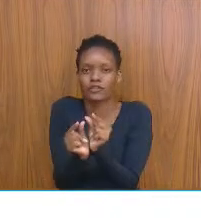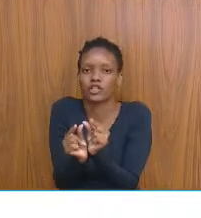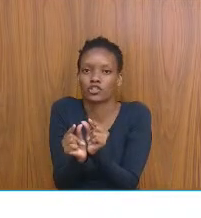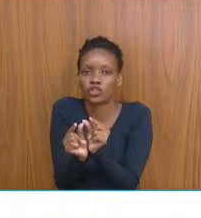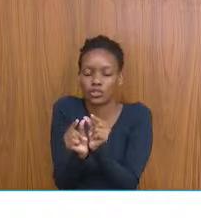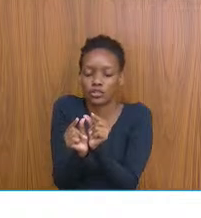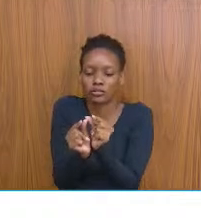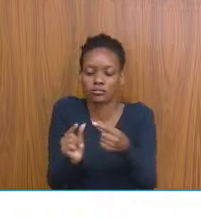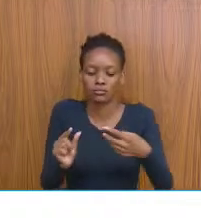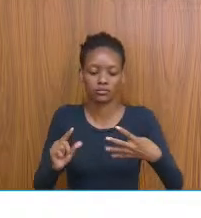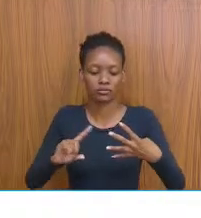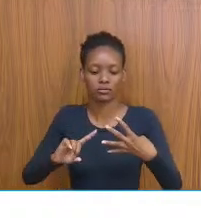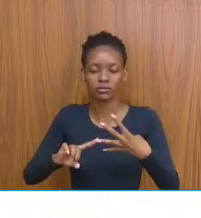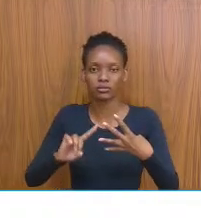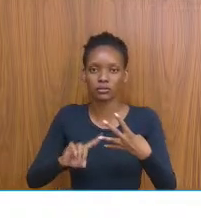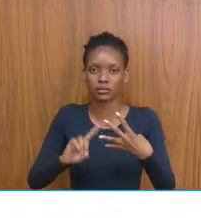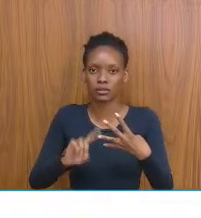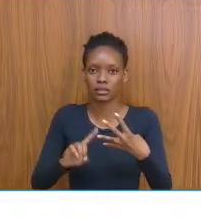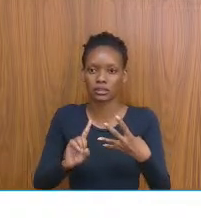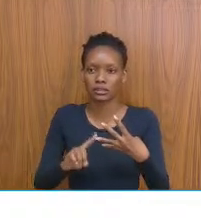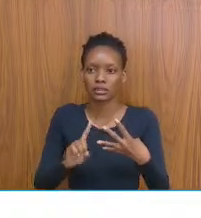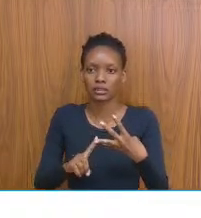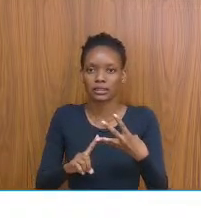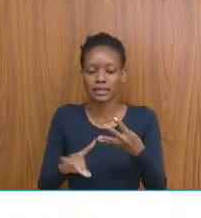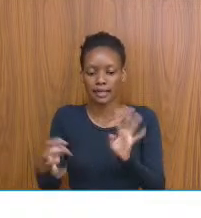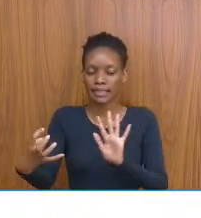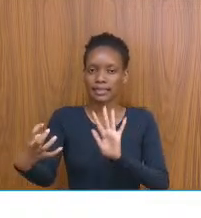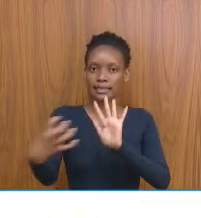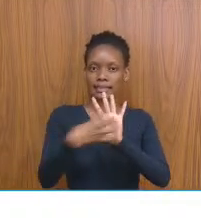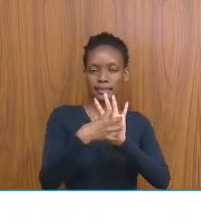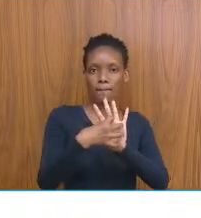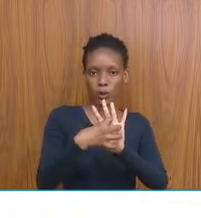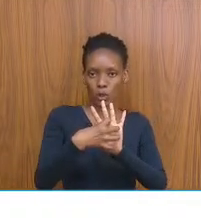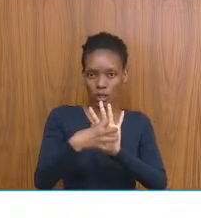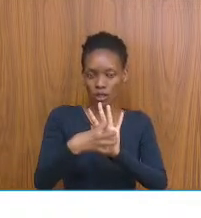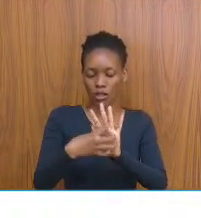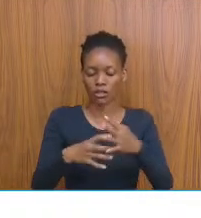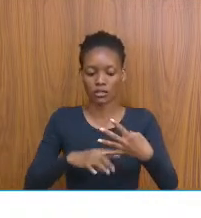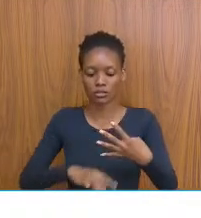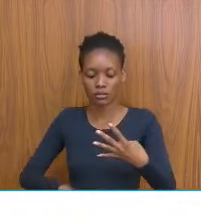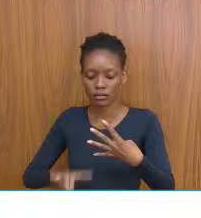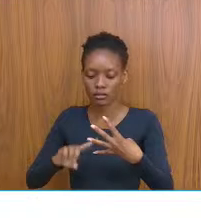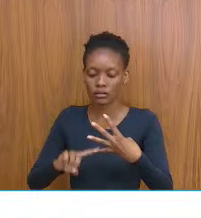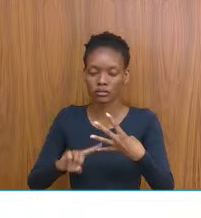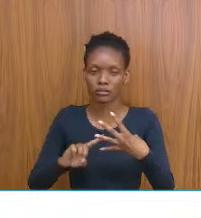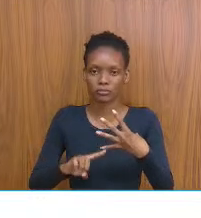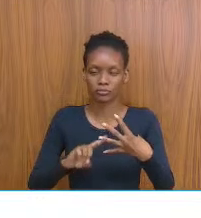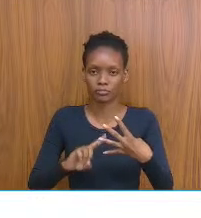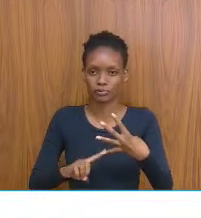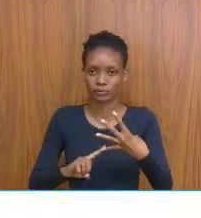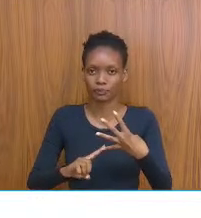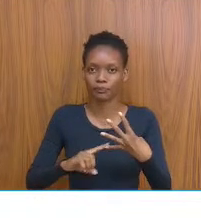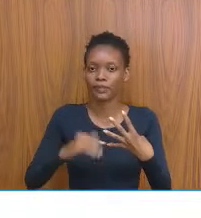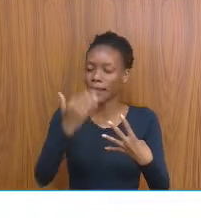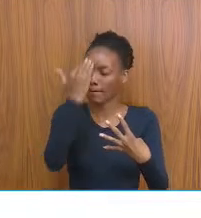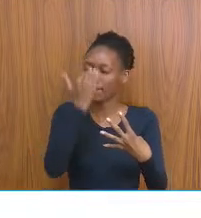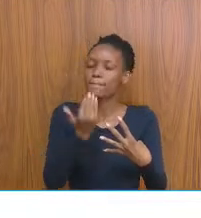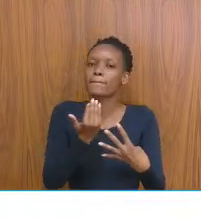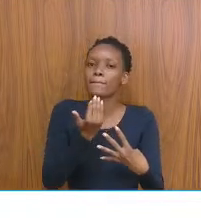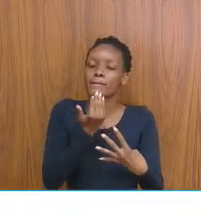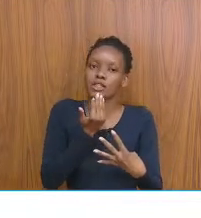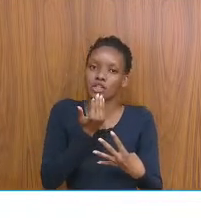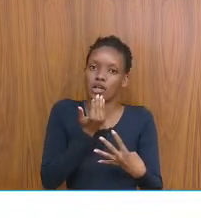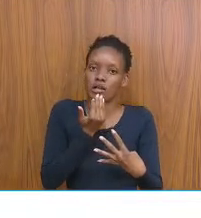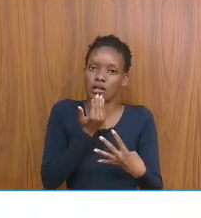party, the registered emblem or symbol of the party, the photograph of